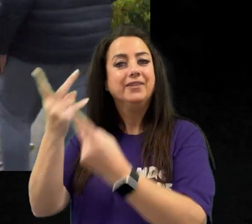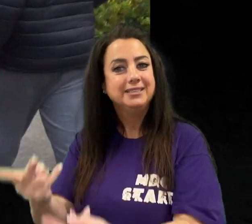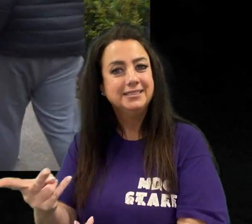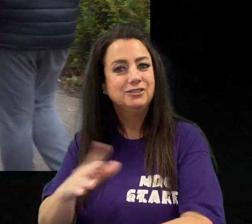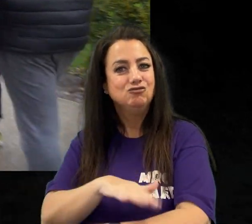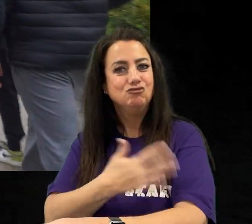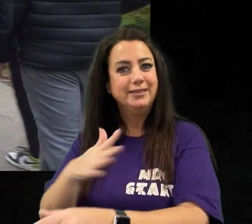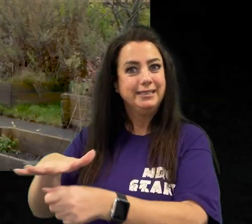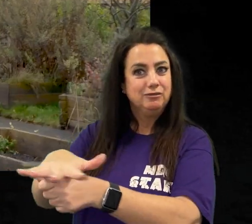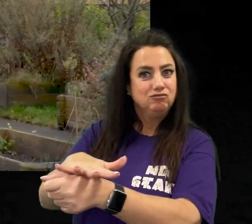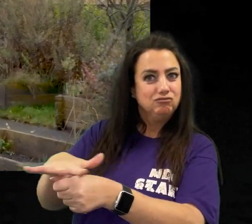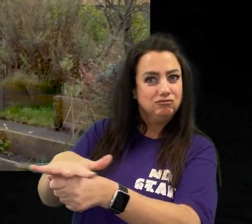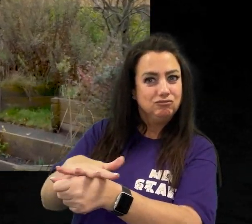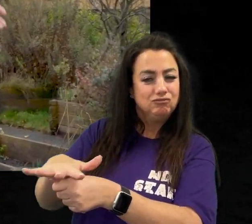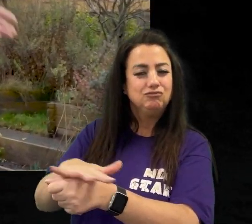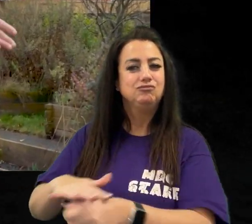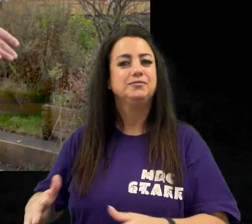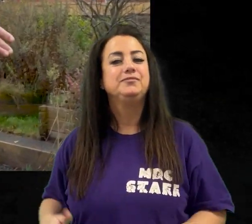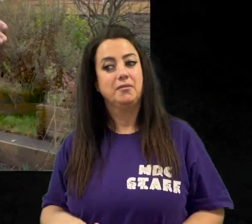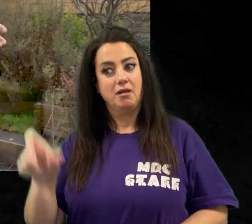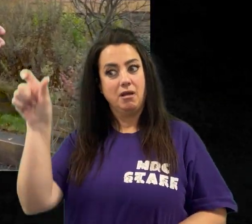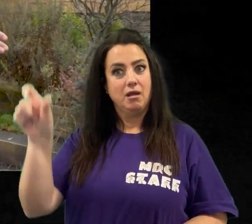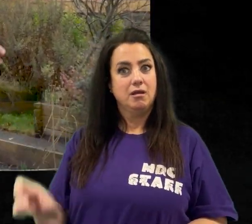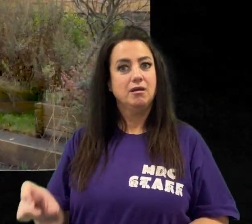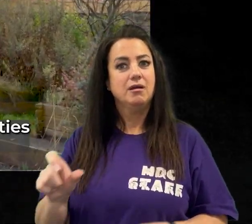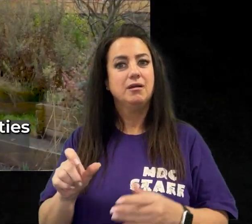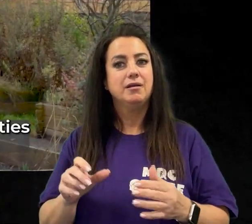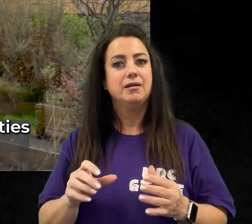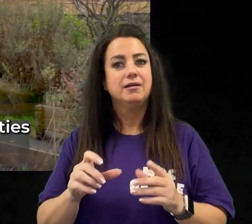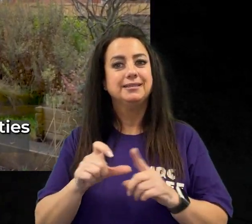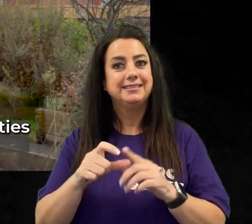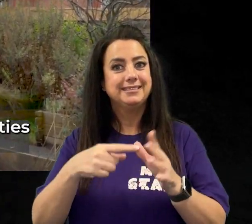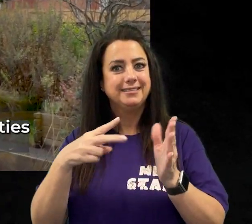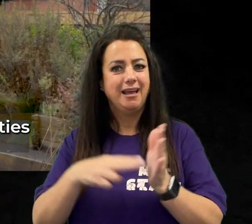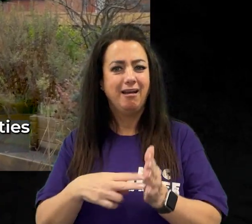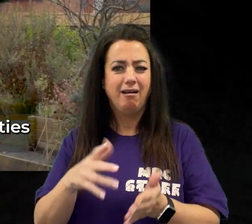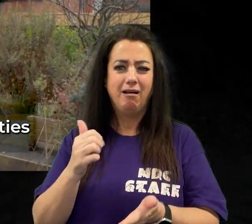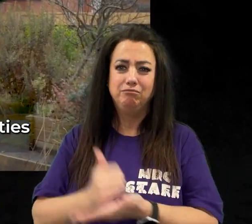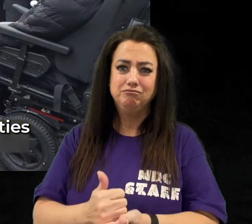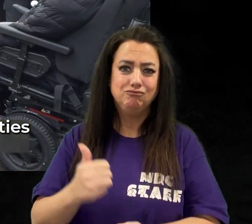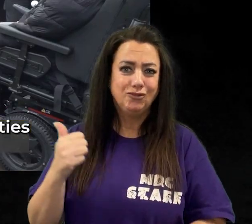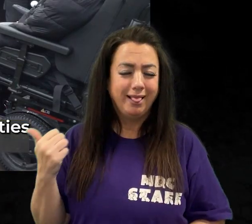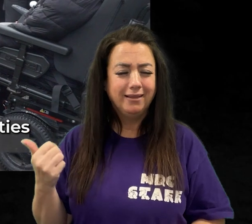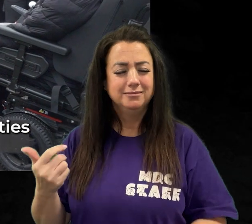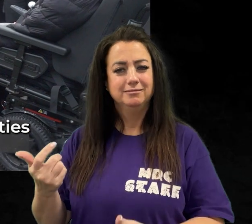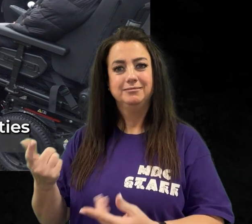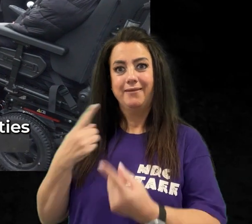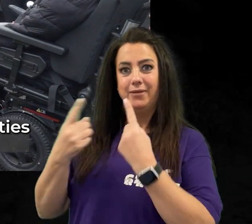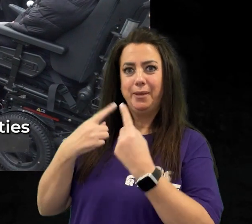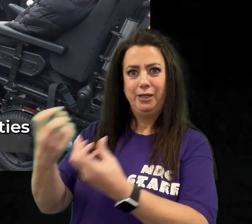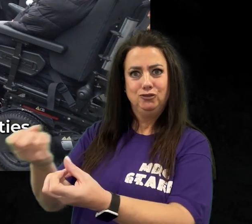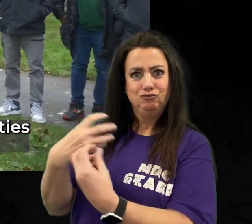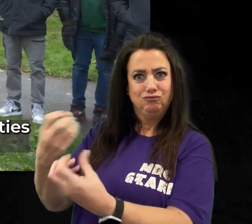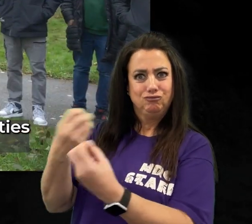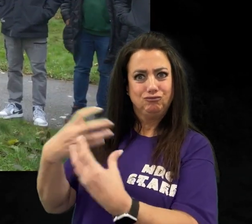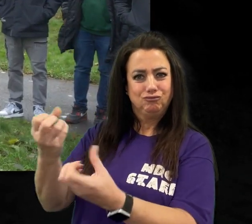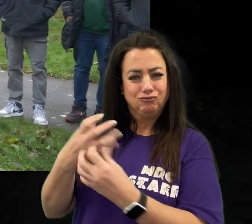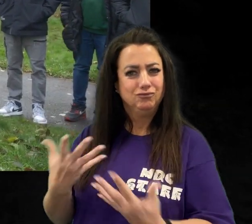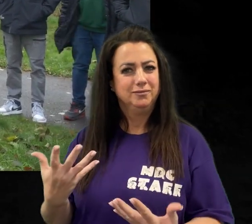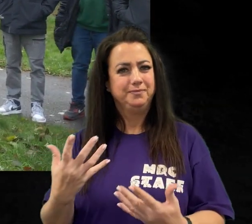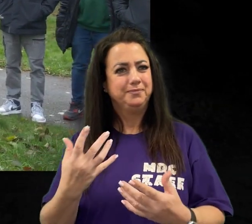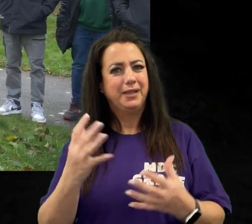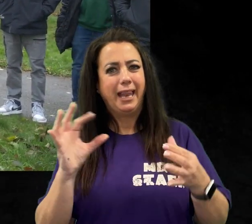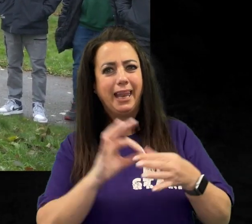nature spaces with Dan, who's absolutely brilliant, and told us a little bit about what communities local to the museum